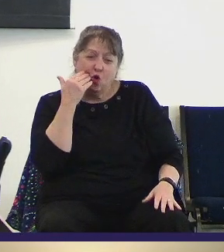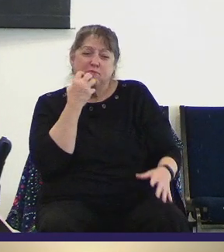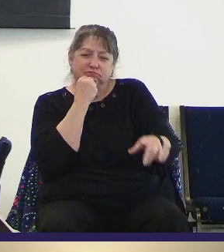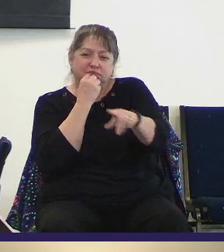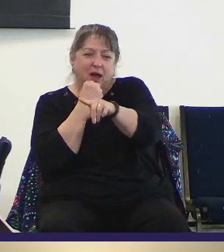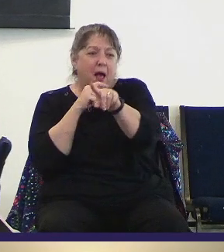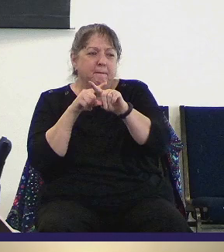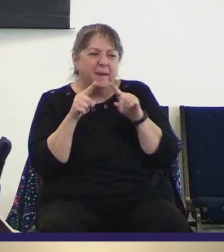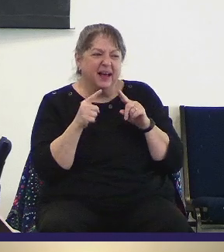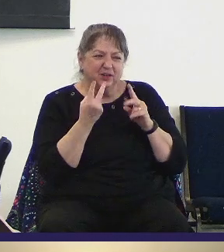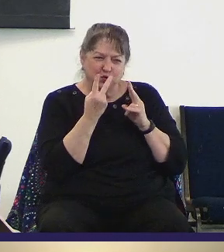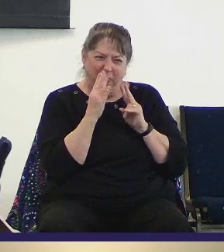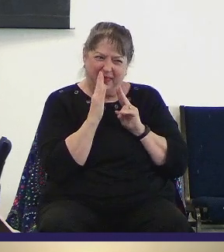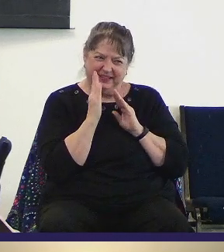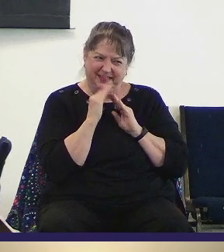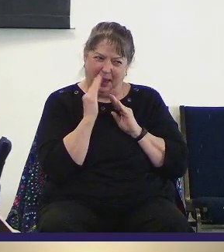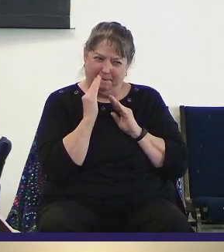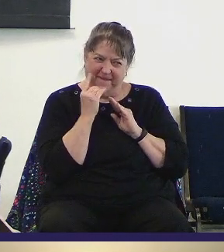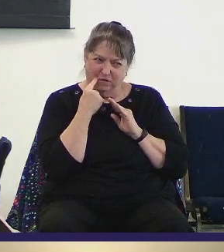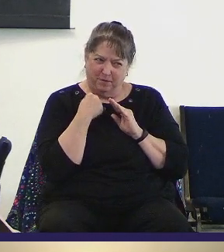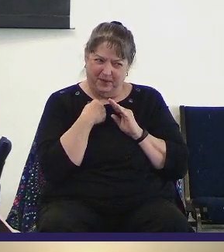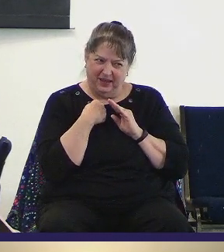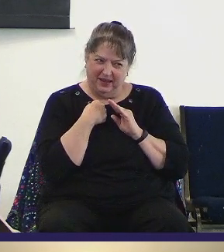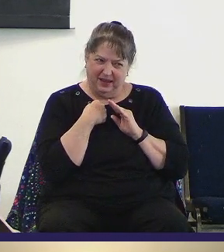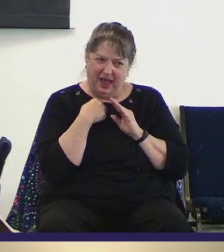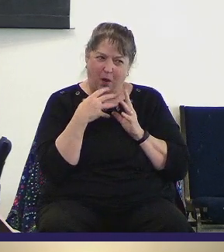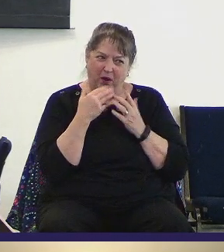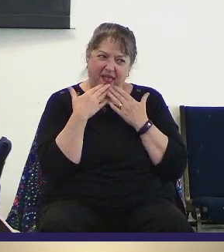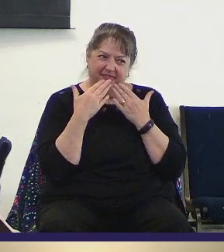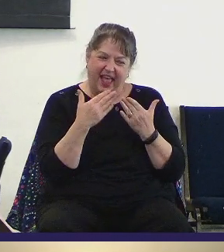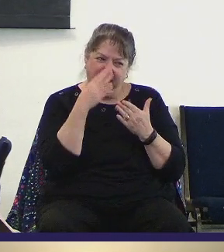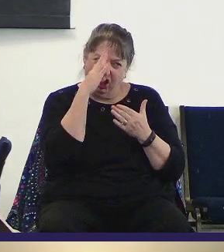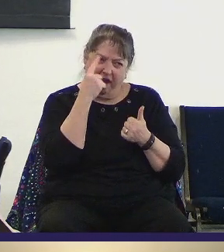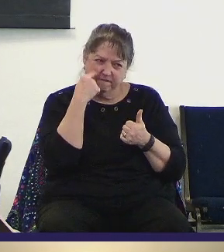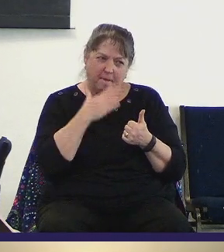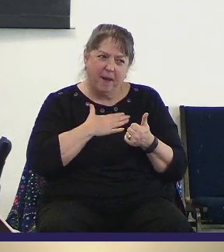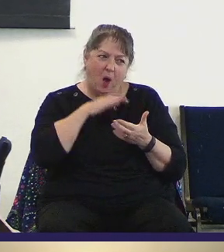of the most important people in the world, I just want to thank God for my wife.